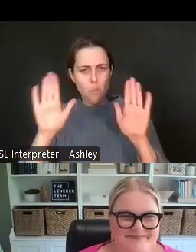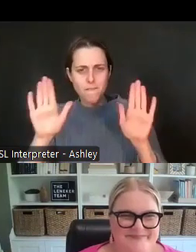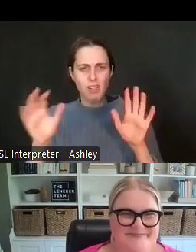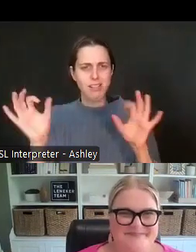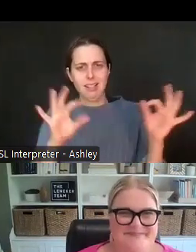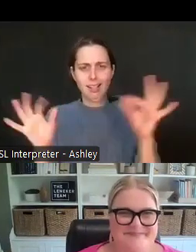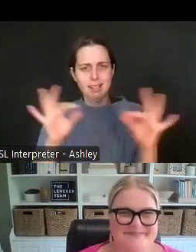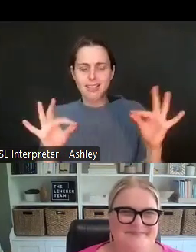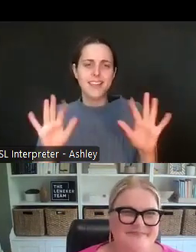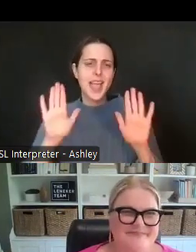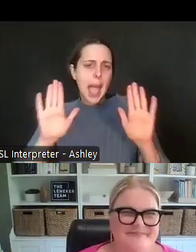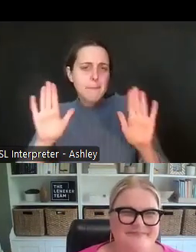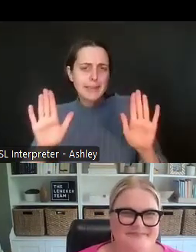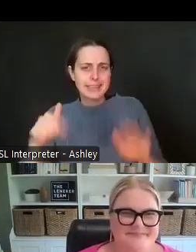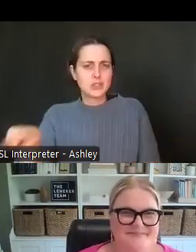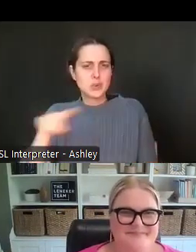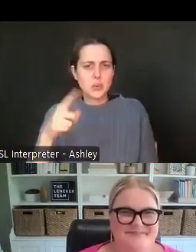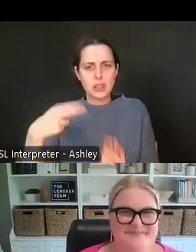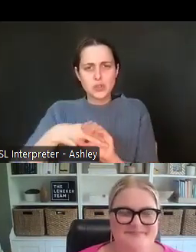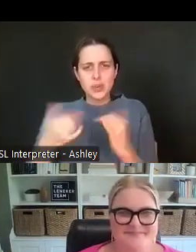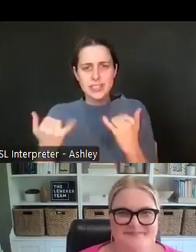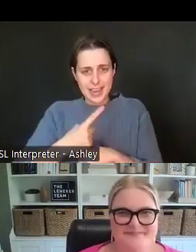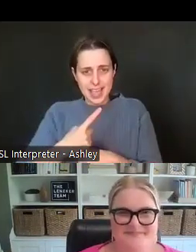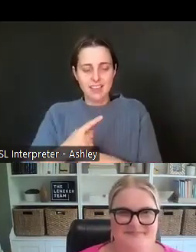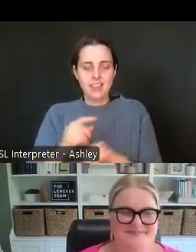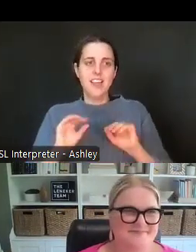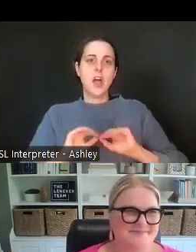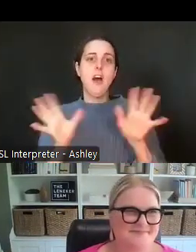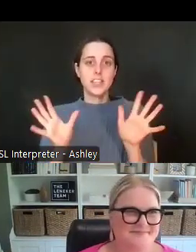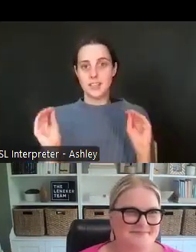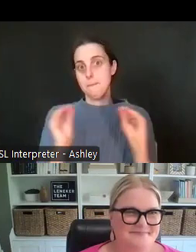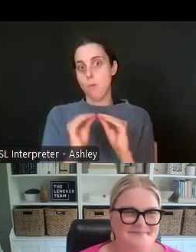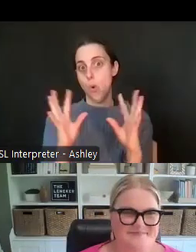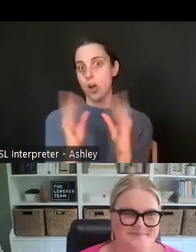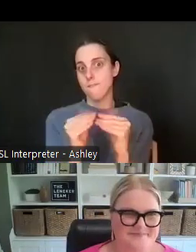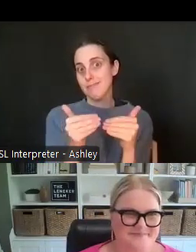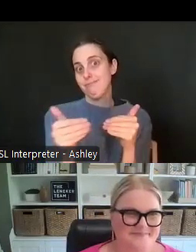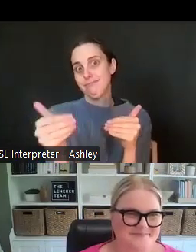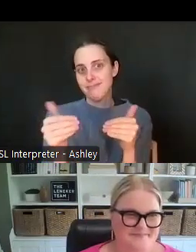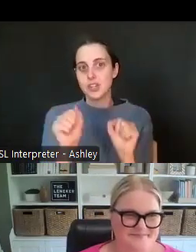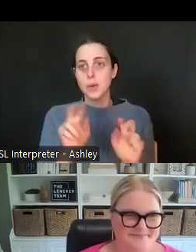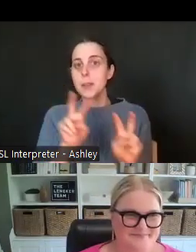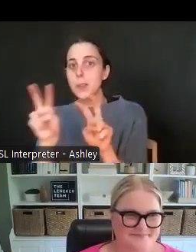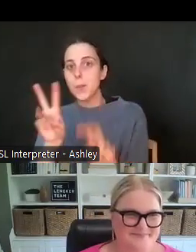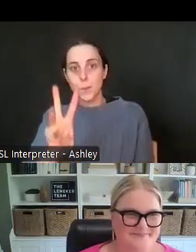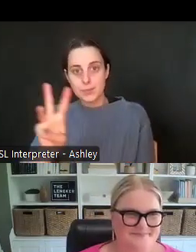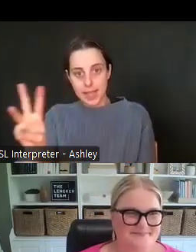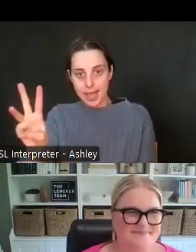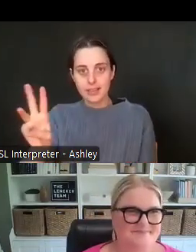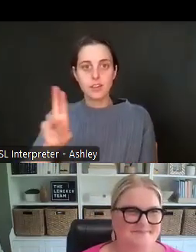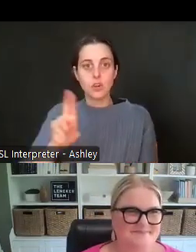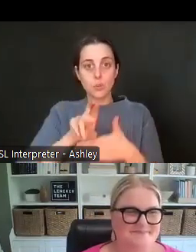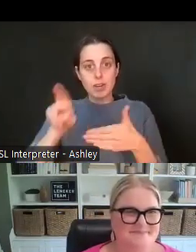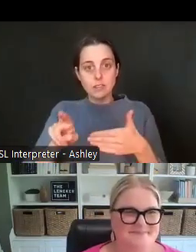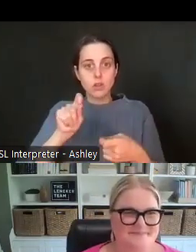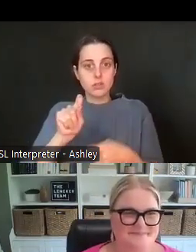have you all with us today. There is absolutely more of the conference to come. So if you want to visit our website,